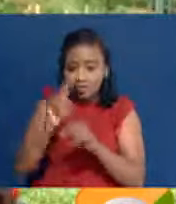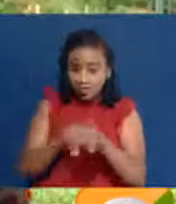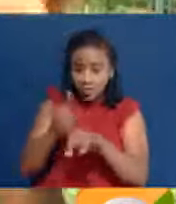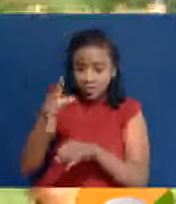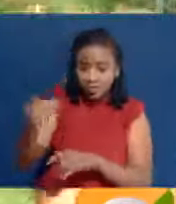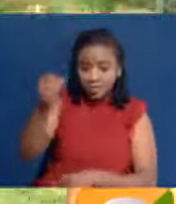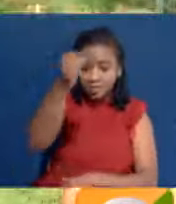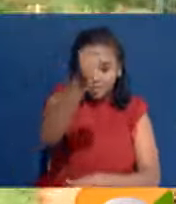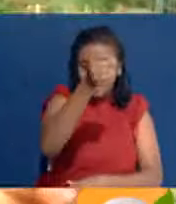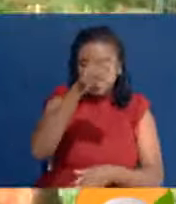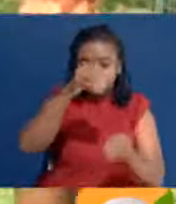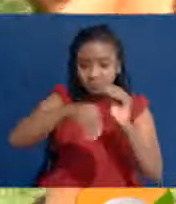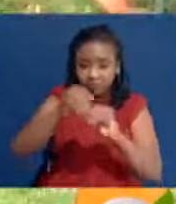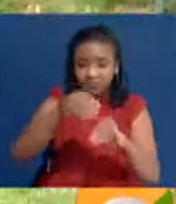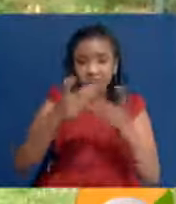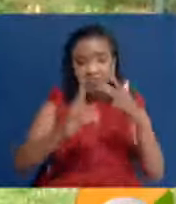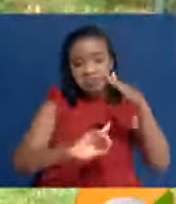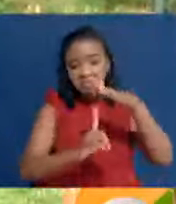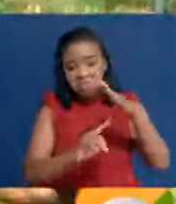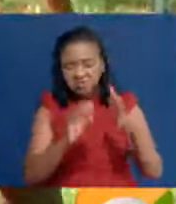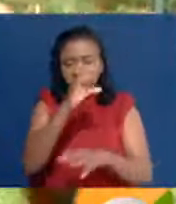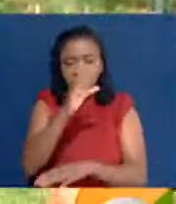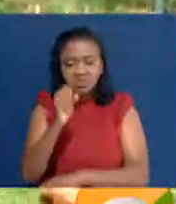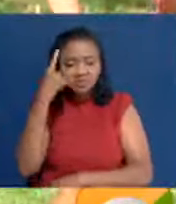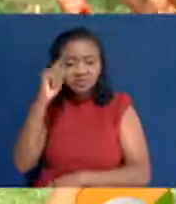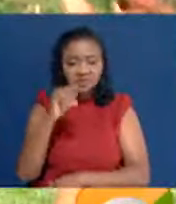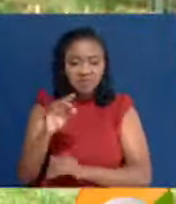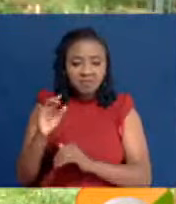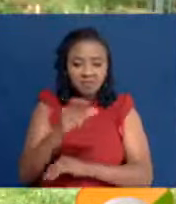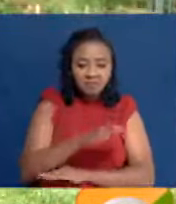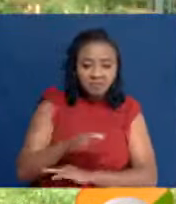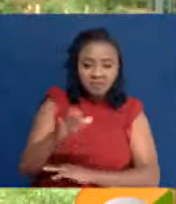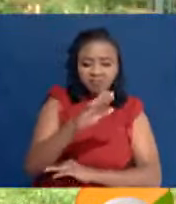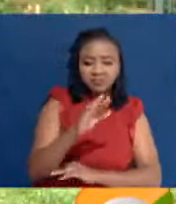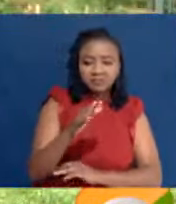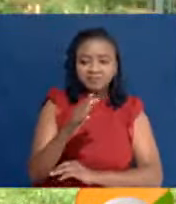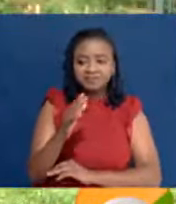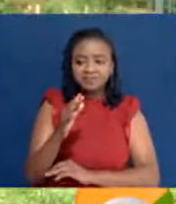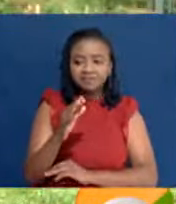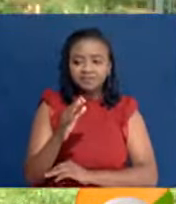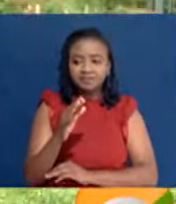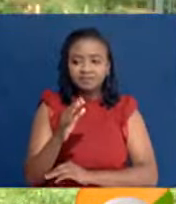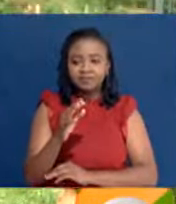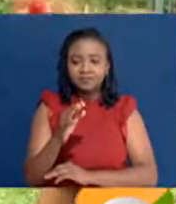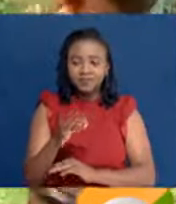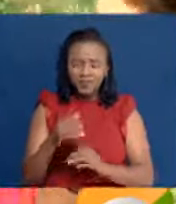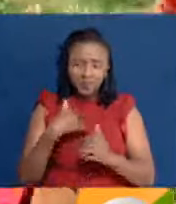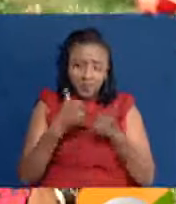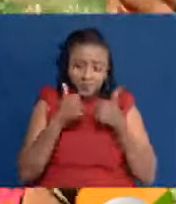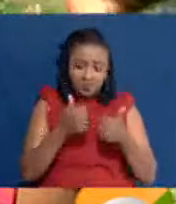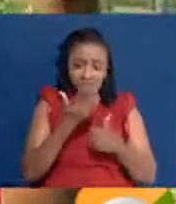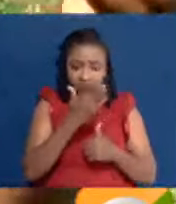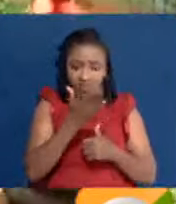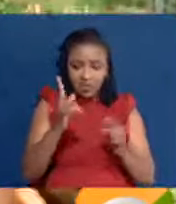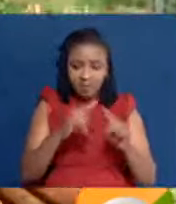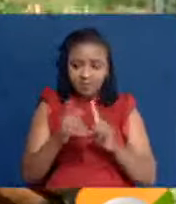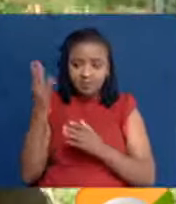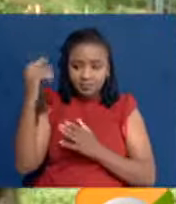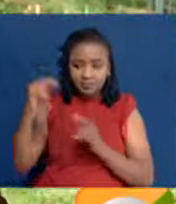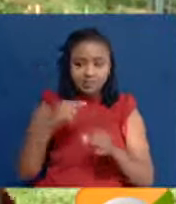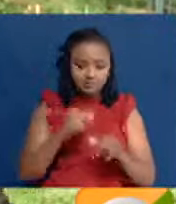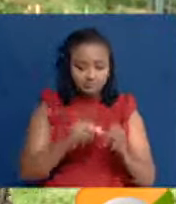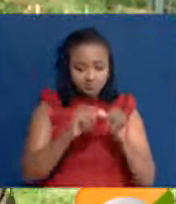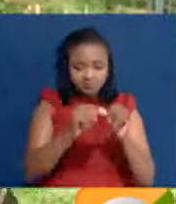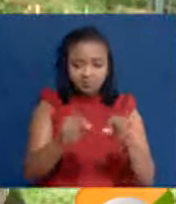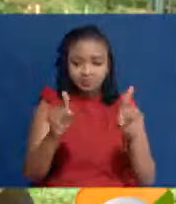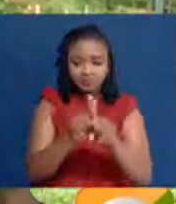office, the Minister for Environment, we always rely on, thank goodness, the good ones we have. But you hope that it will always be that